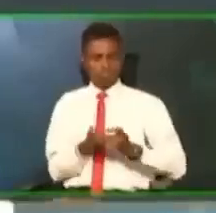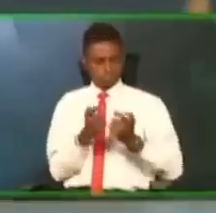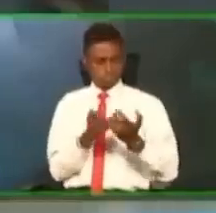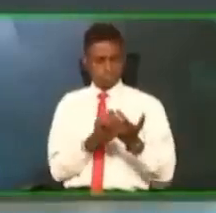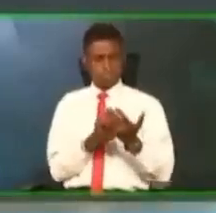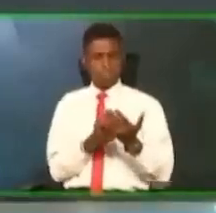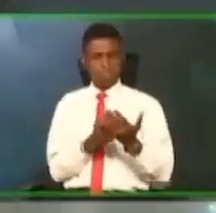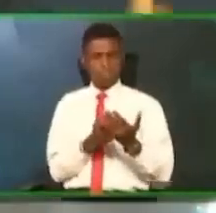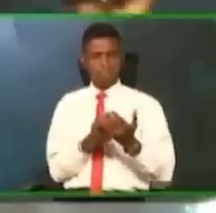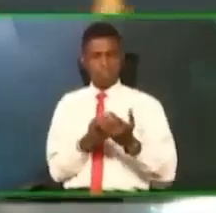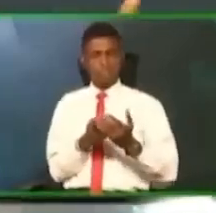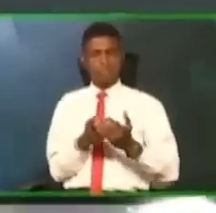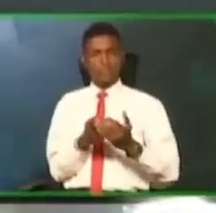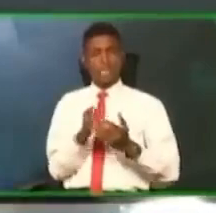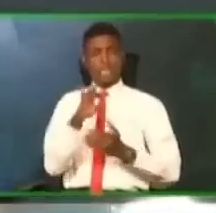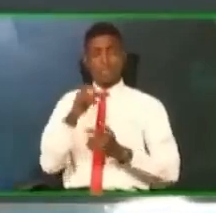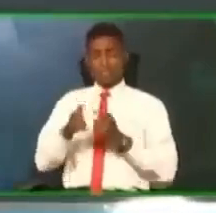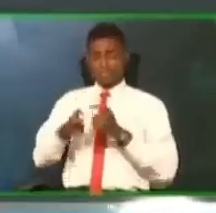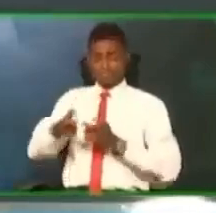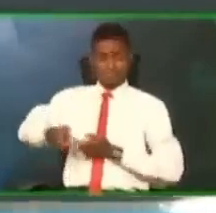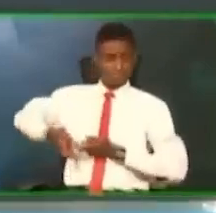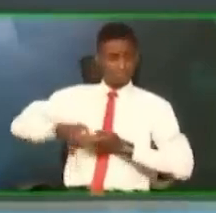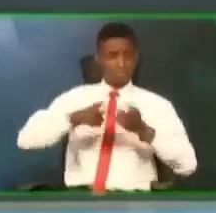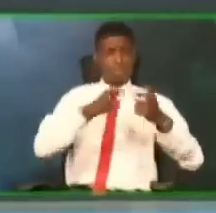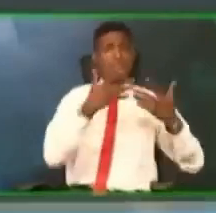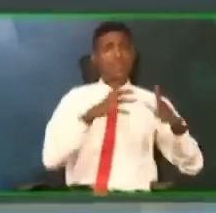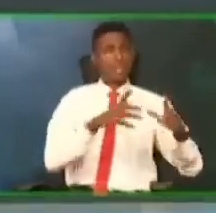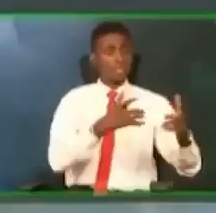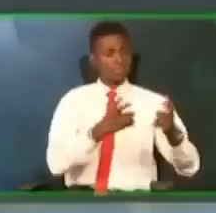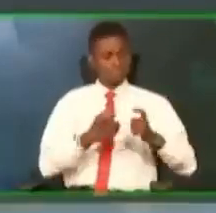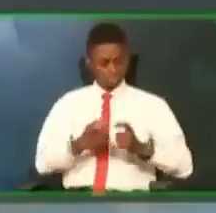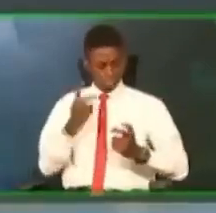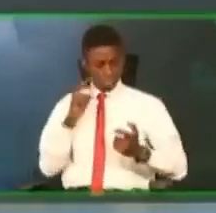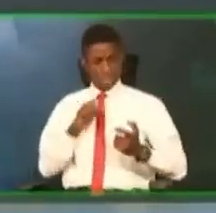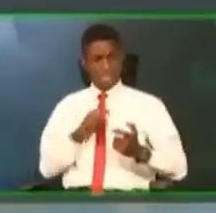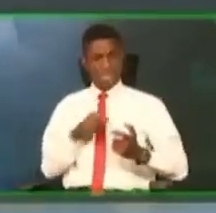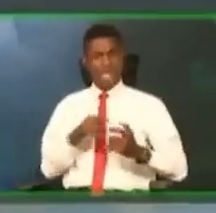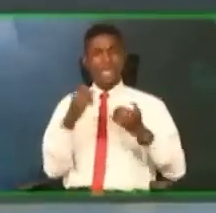on the configuration of your phone for the accuracy of its interpretation.